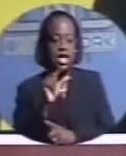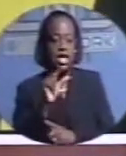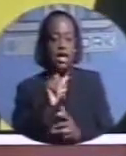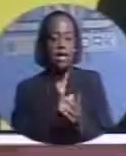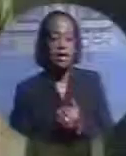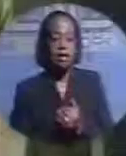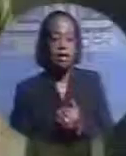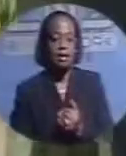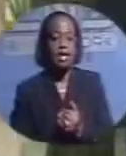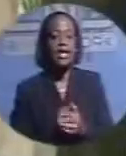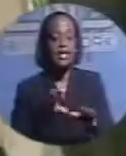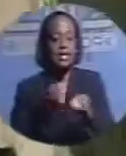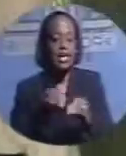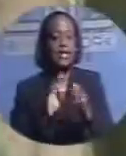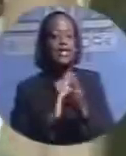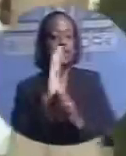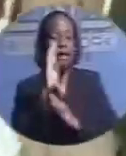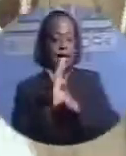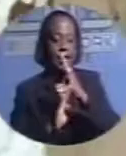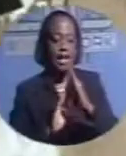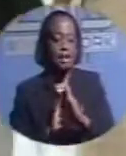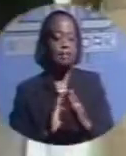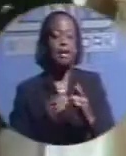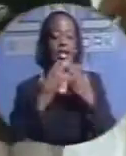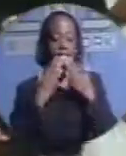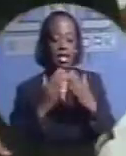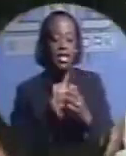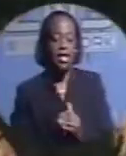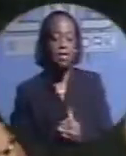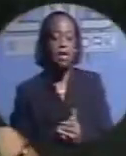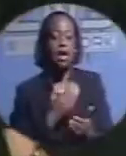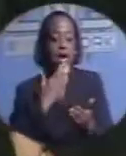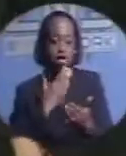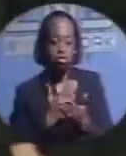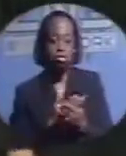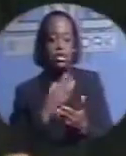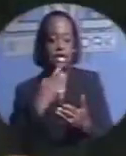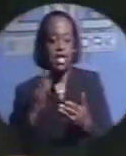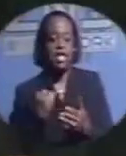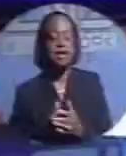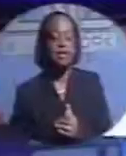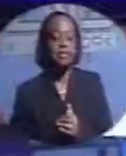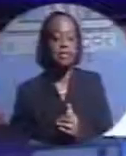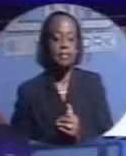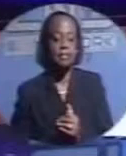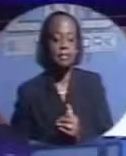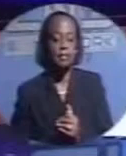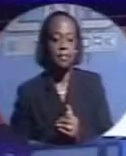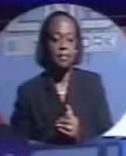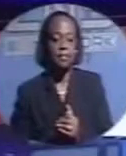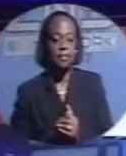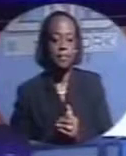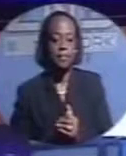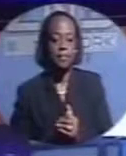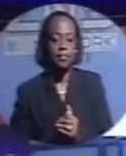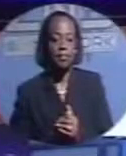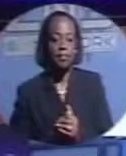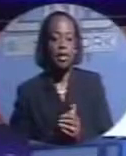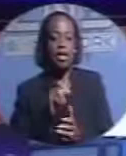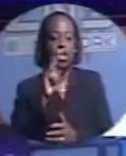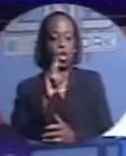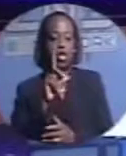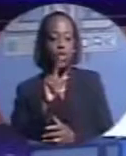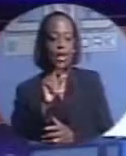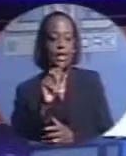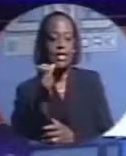do. It takes a hand. Good gesture. For ZNS Toll Sports, I'm Charles Fisher. All right, thanks a lot, Charles. Well, the